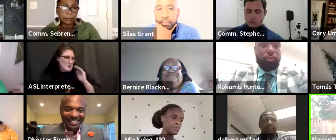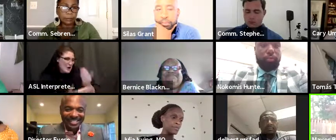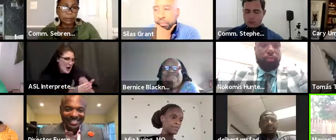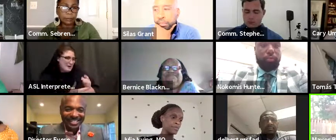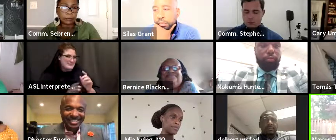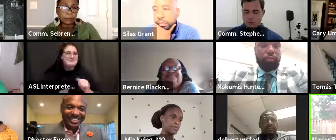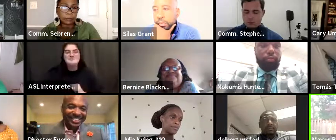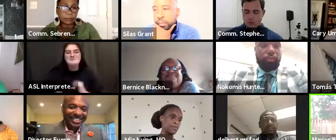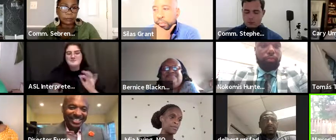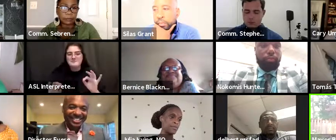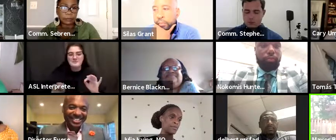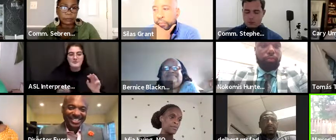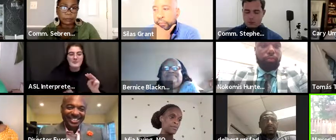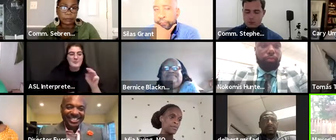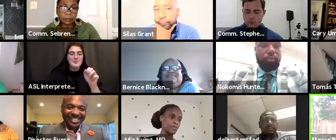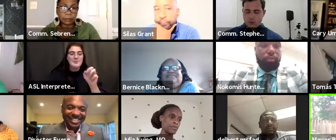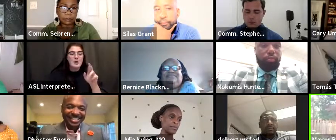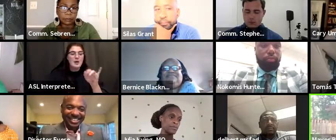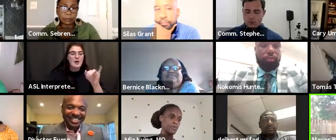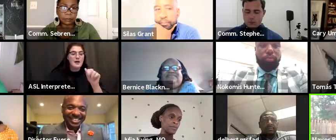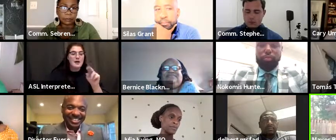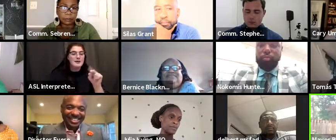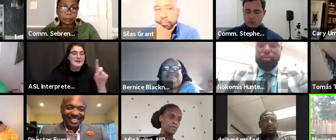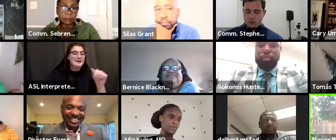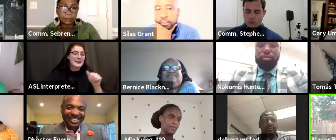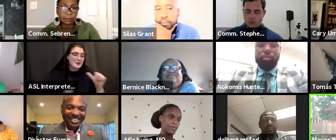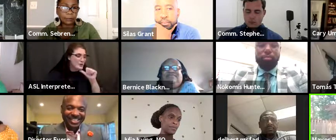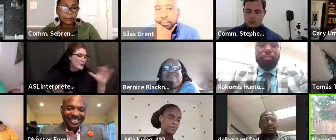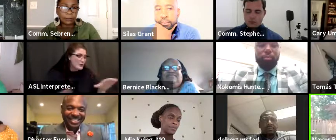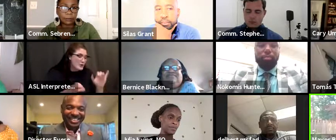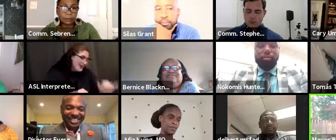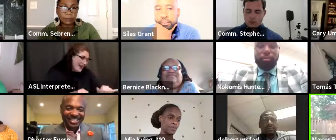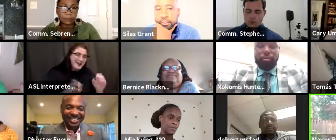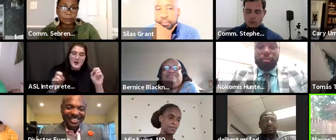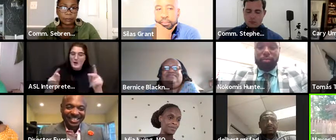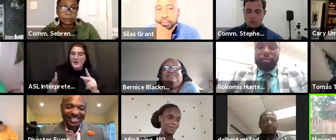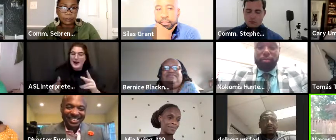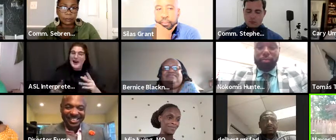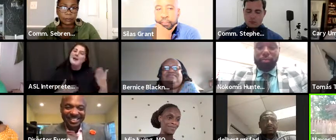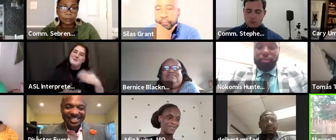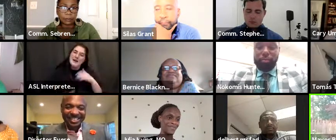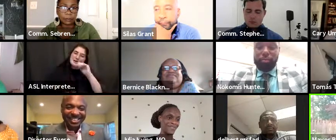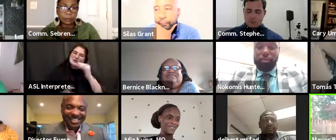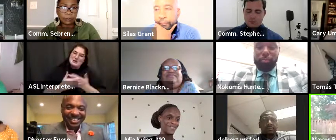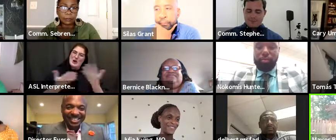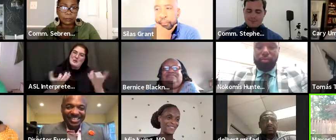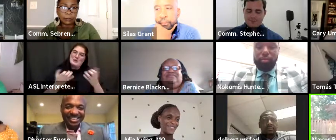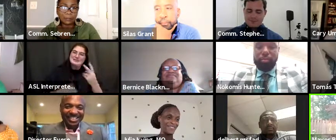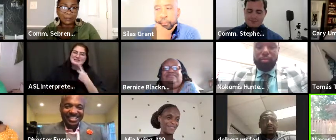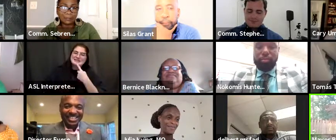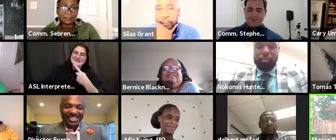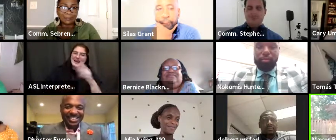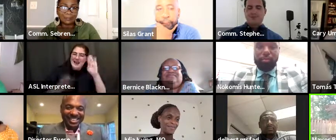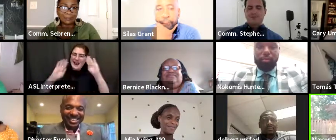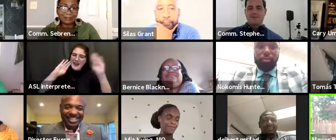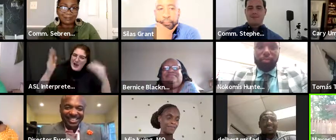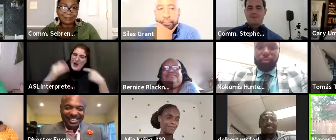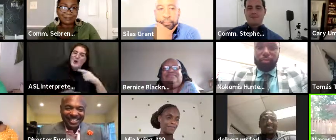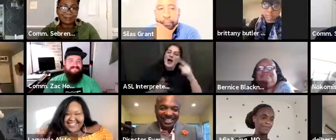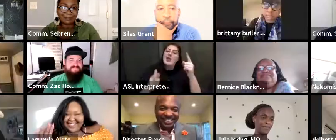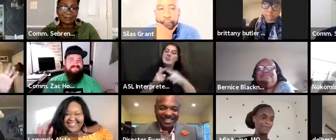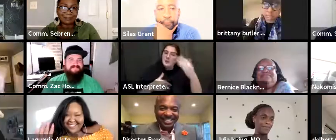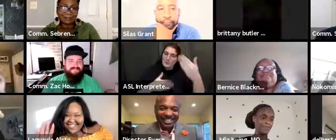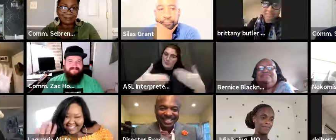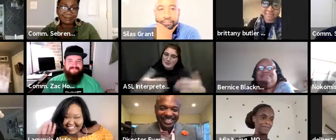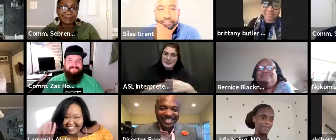so, Miranda, don't do that, honey. Okay, Miranda wants to say hi, and then we're going to proceed. Say